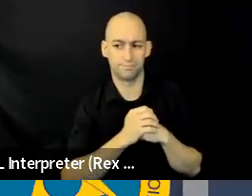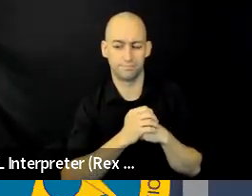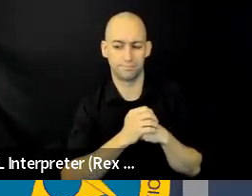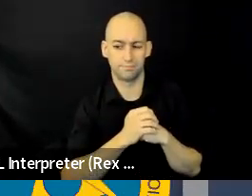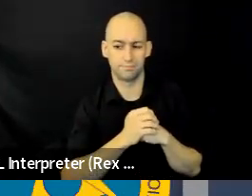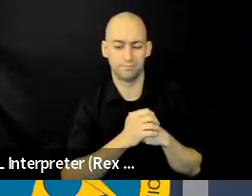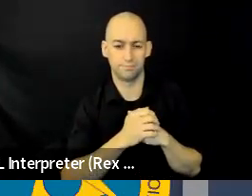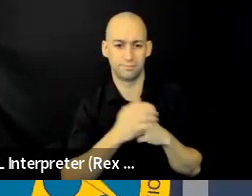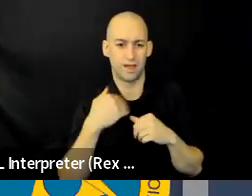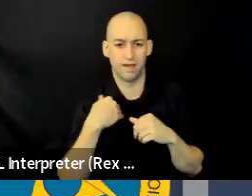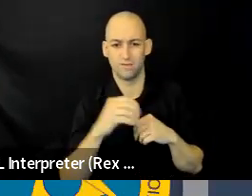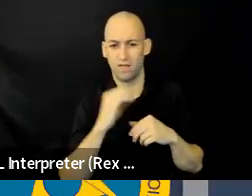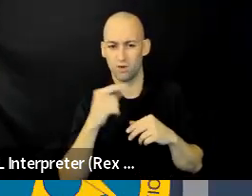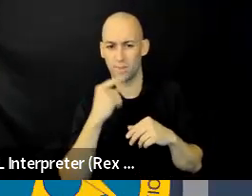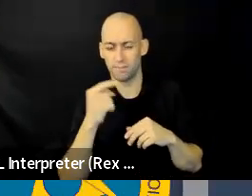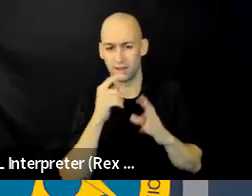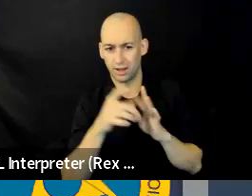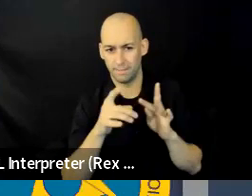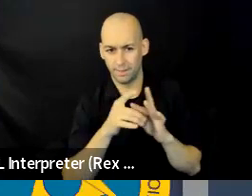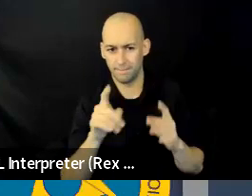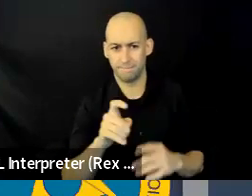Do we have any other public comment?